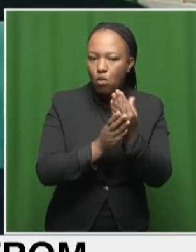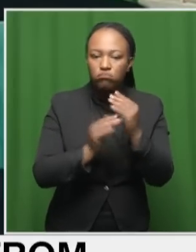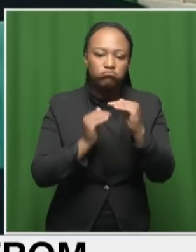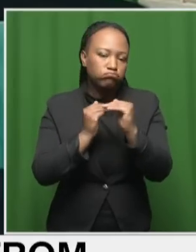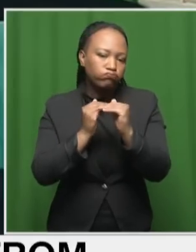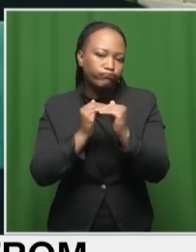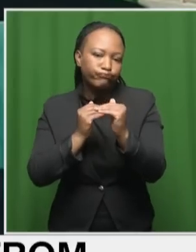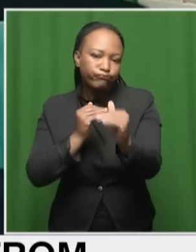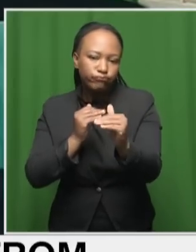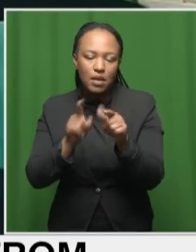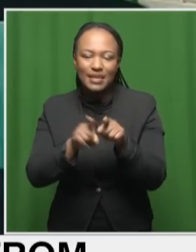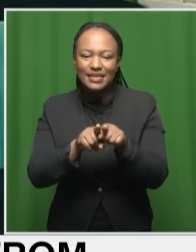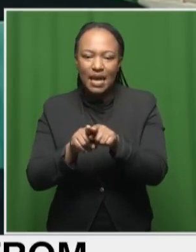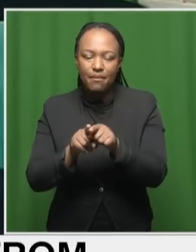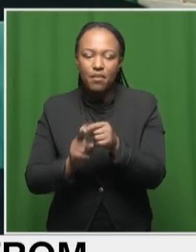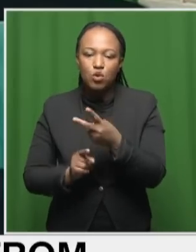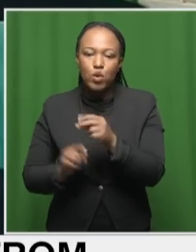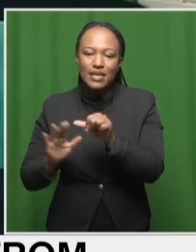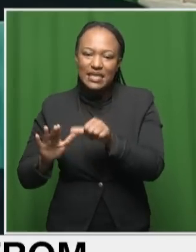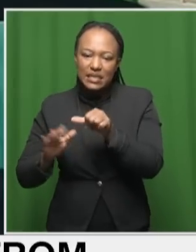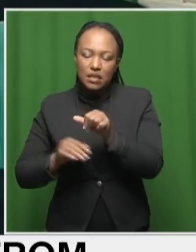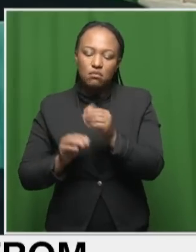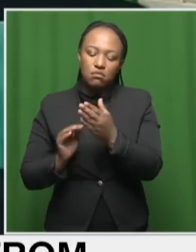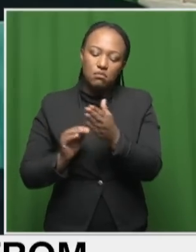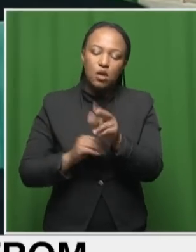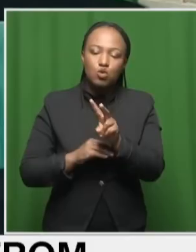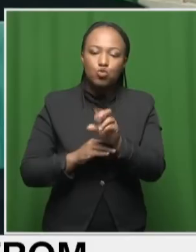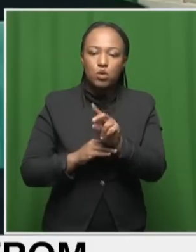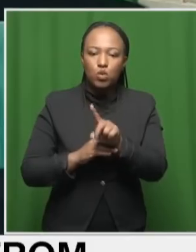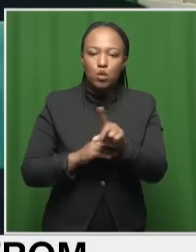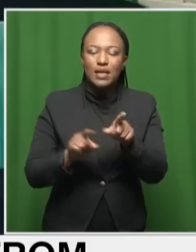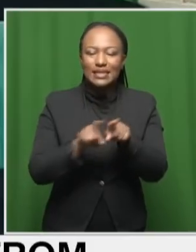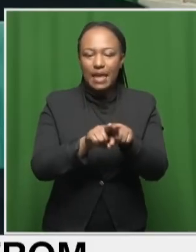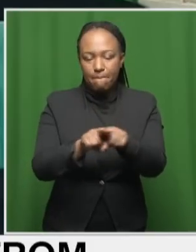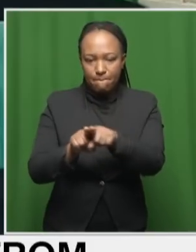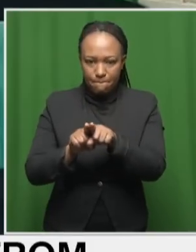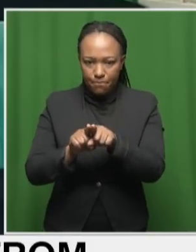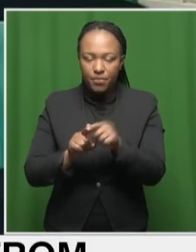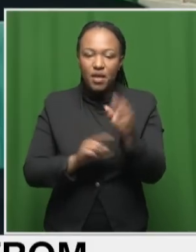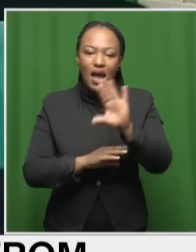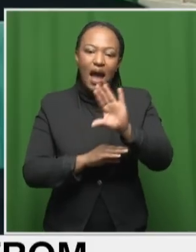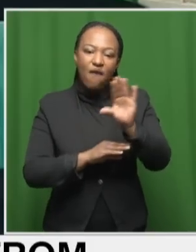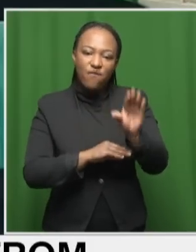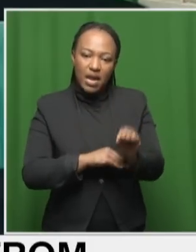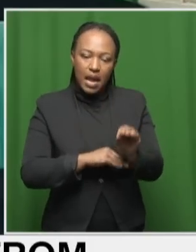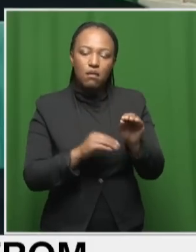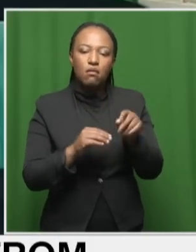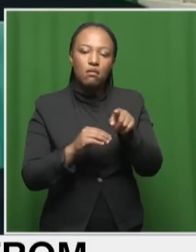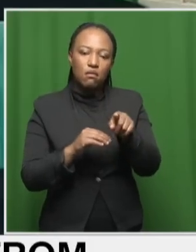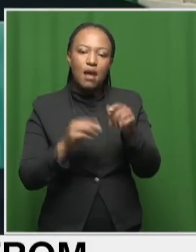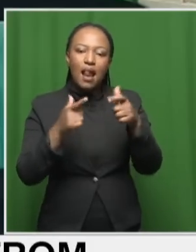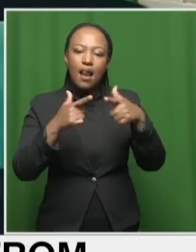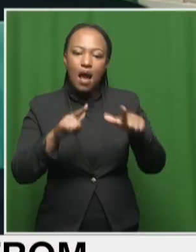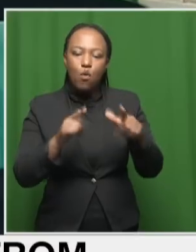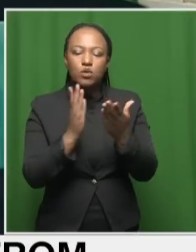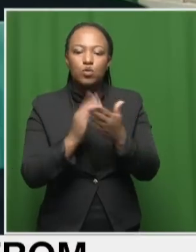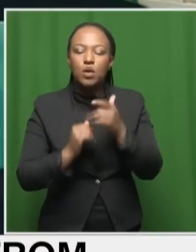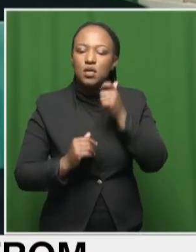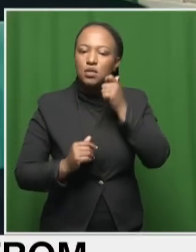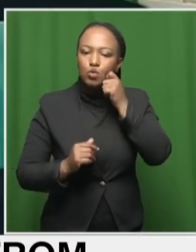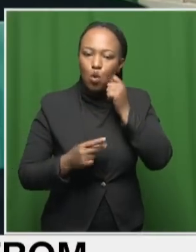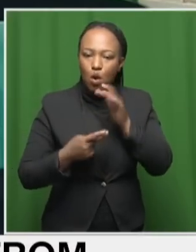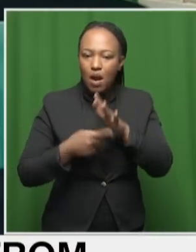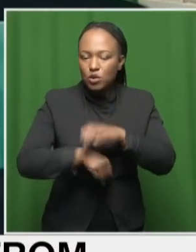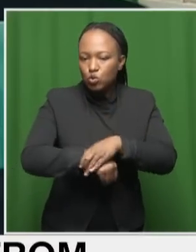performed the same between 2016 and 2021, whereas most of the African language schools, and particularly Setswana,